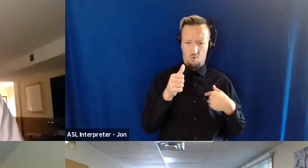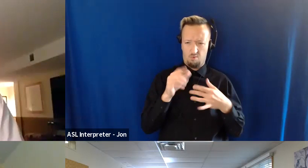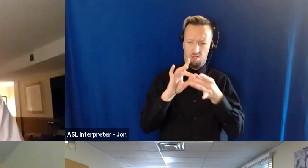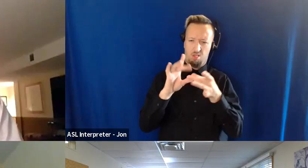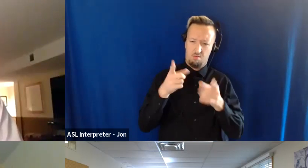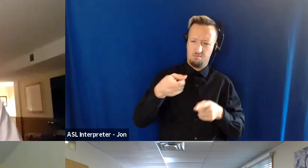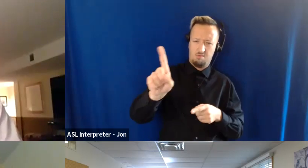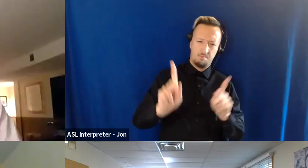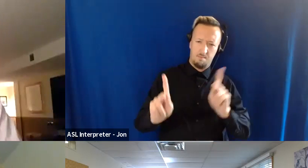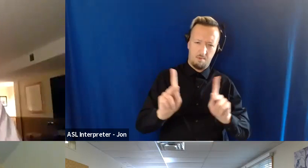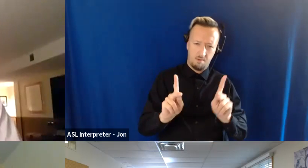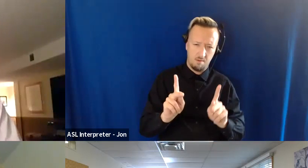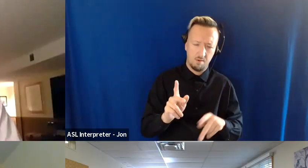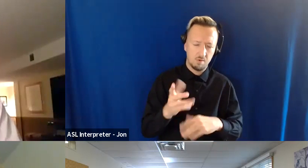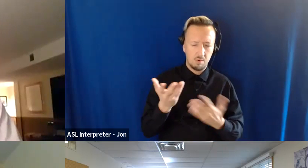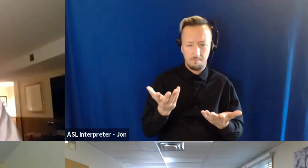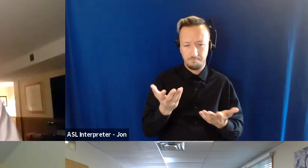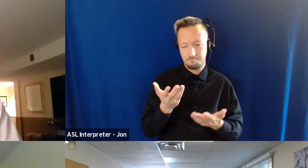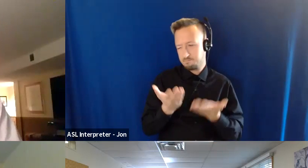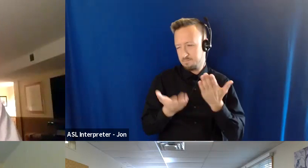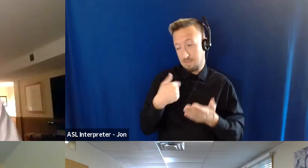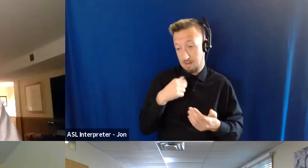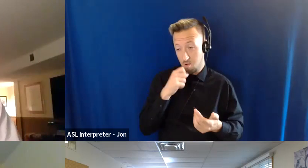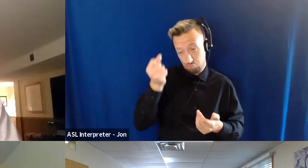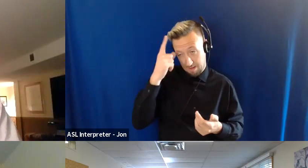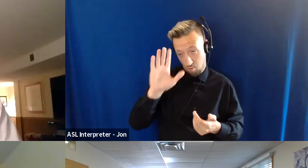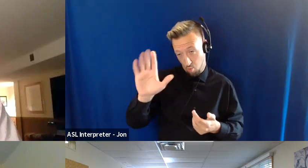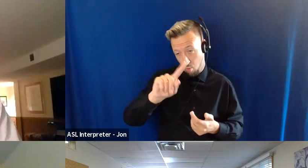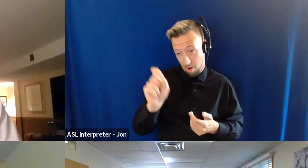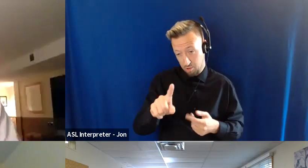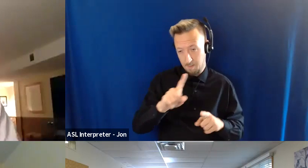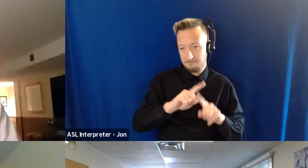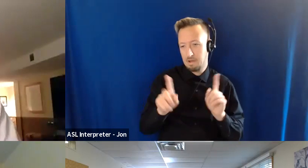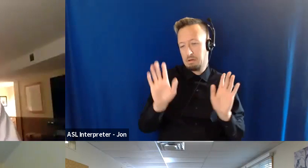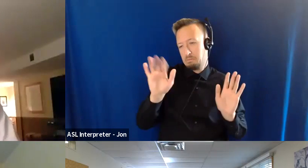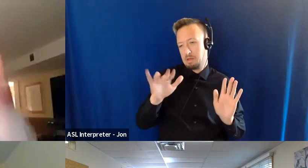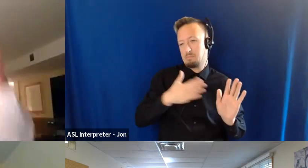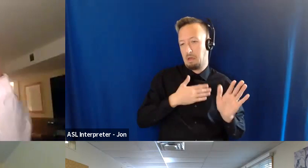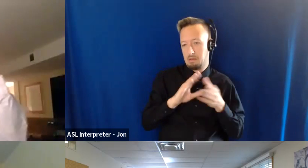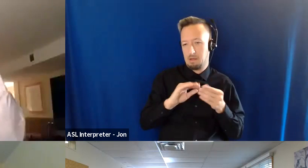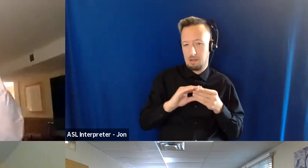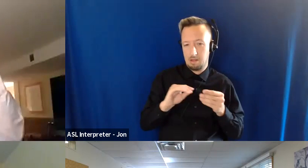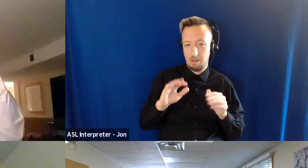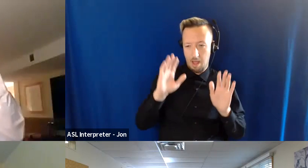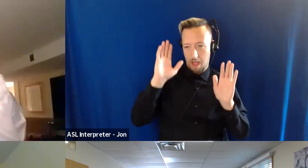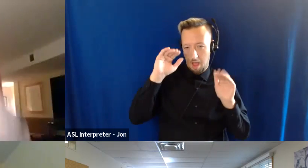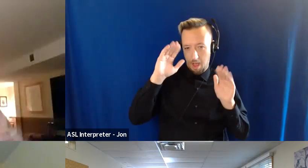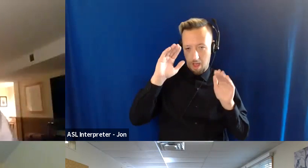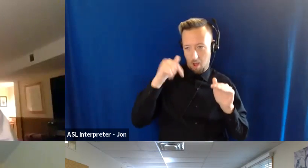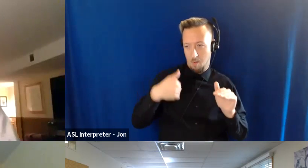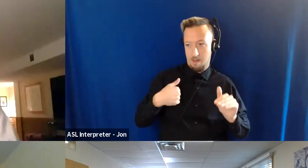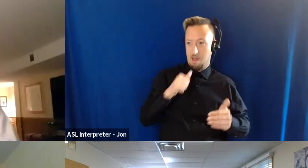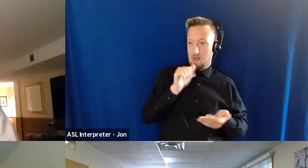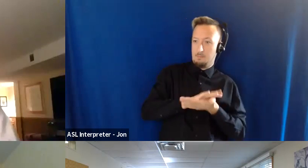So I may not have understood the question, but that's my piece on it, and I hope I don't become a meme